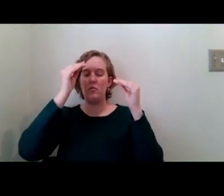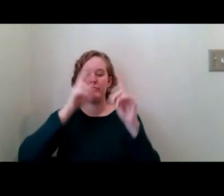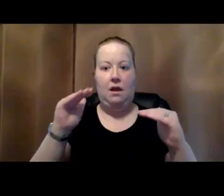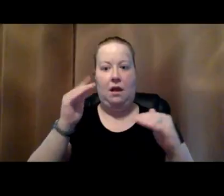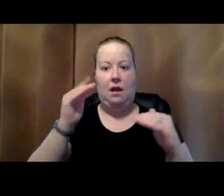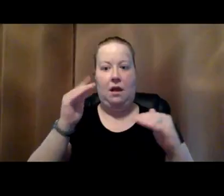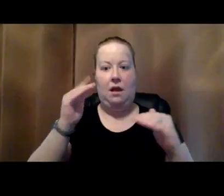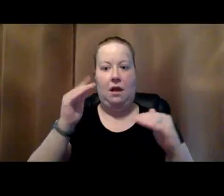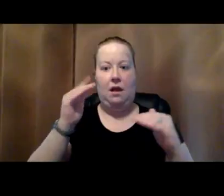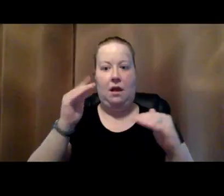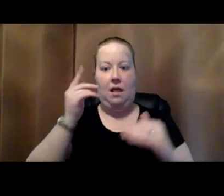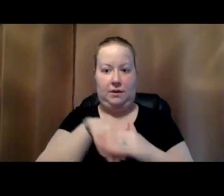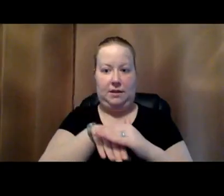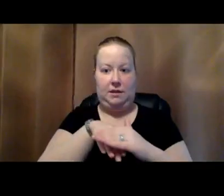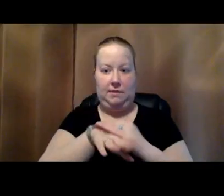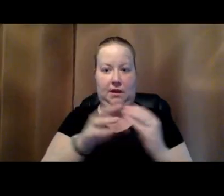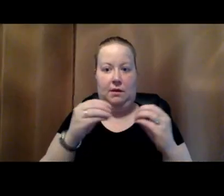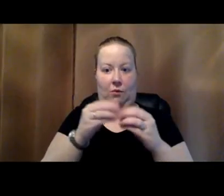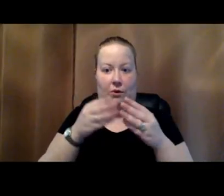generally.